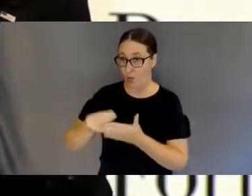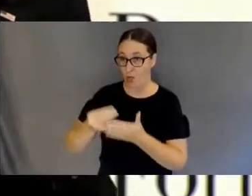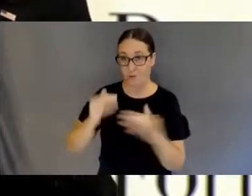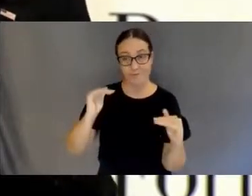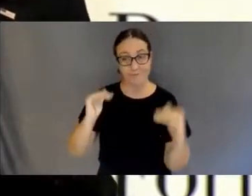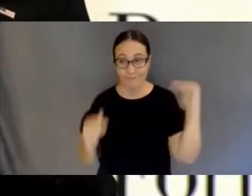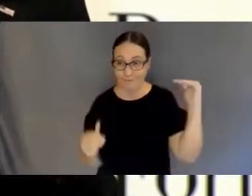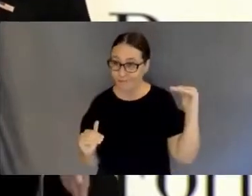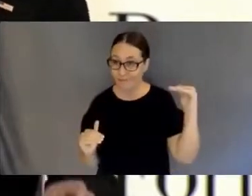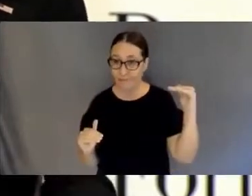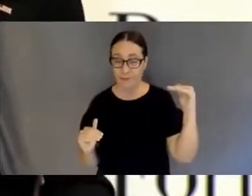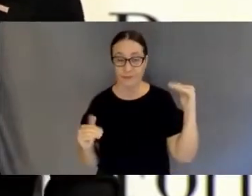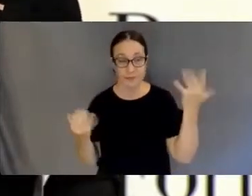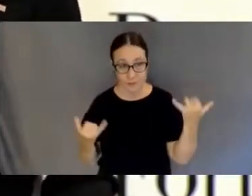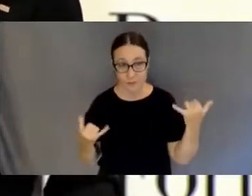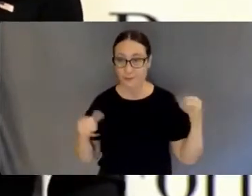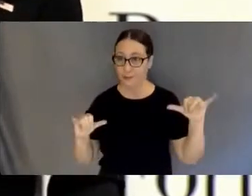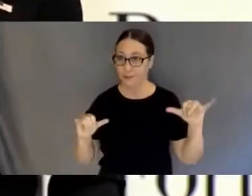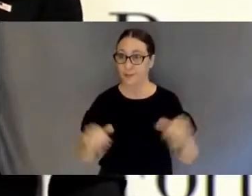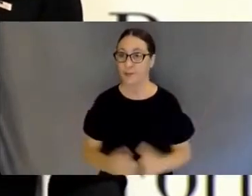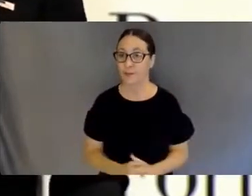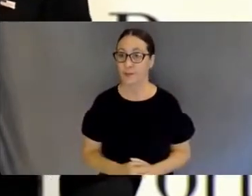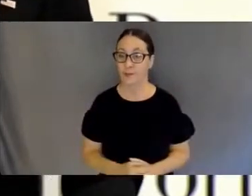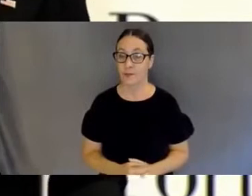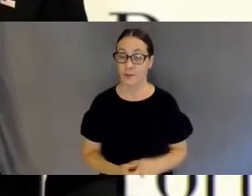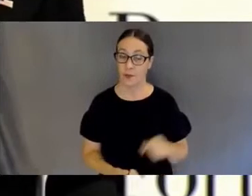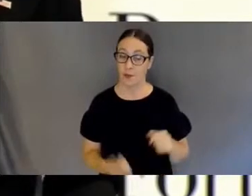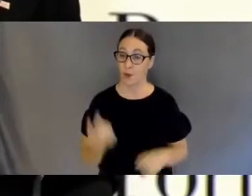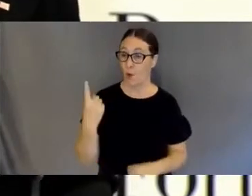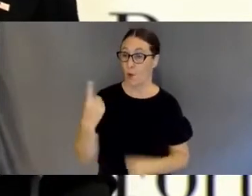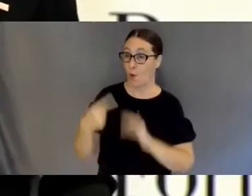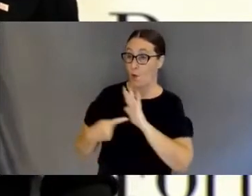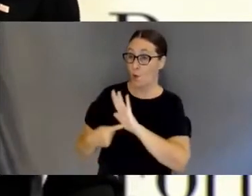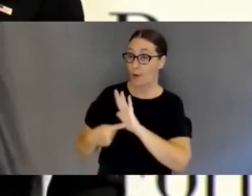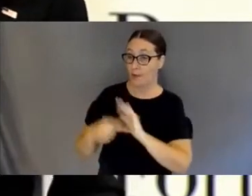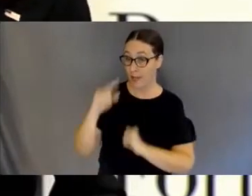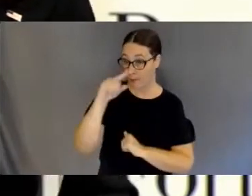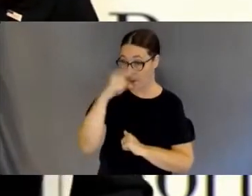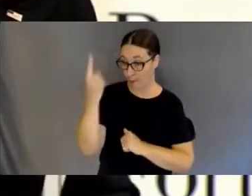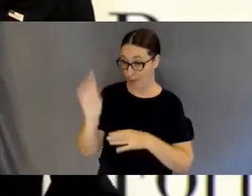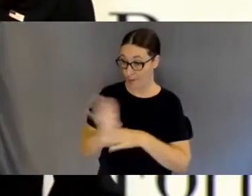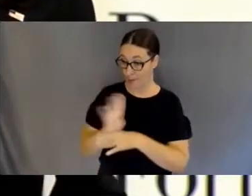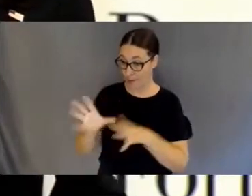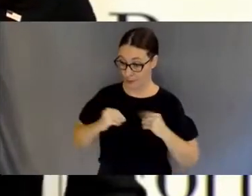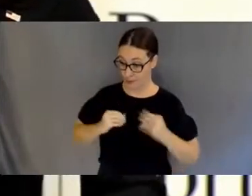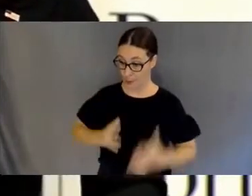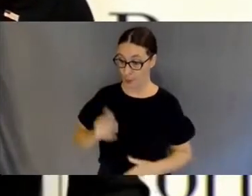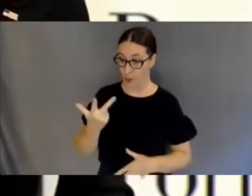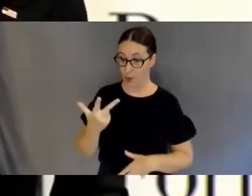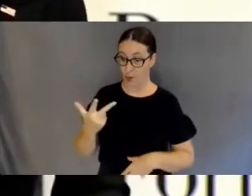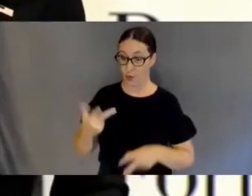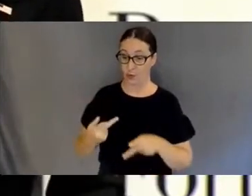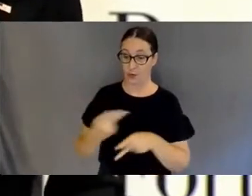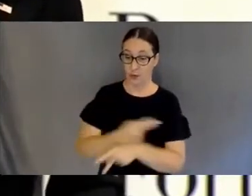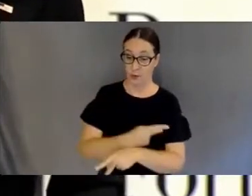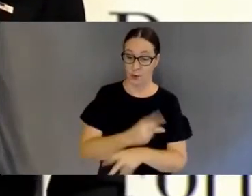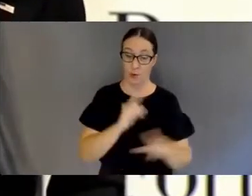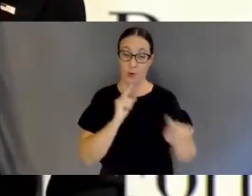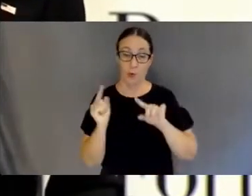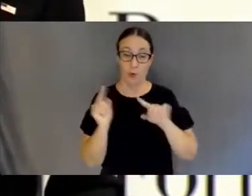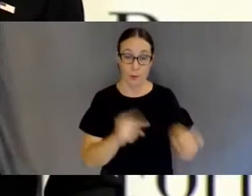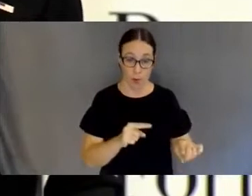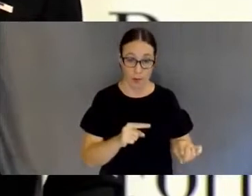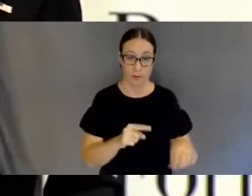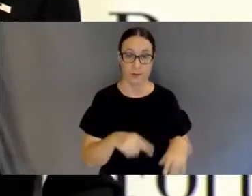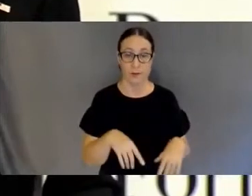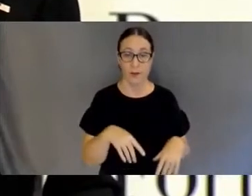unequal. As one example, Black entrepreneurs are 3 times more likely to report that a lack